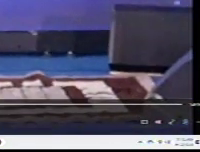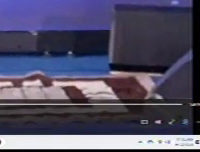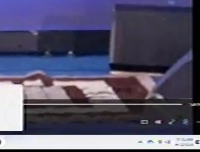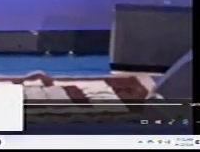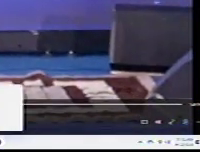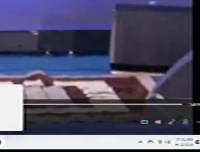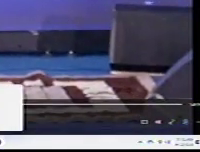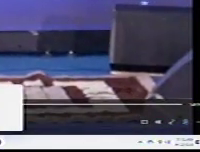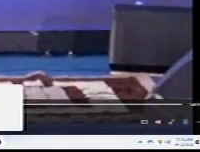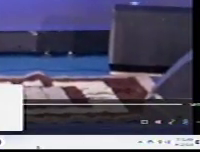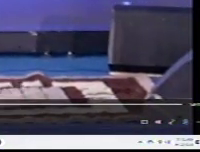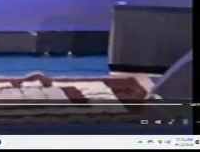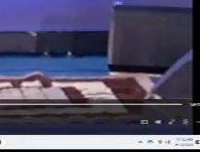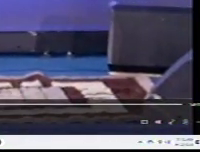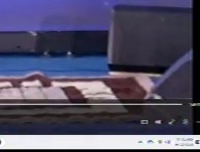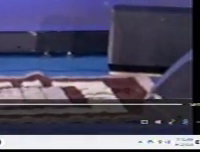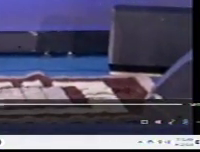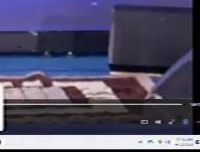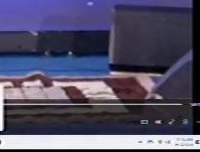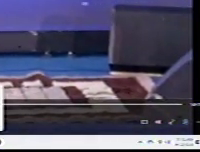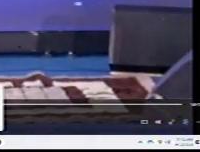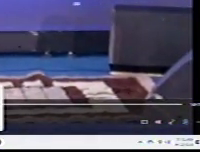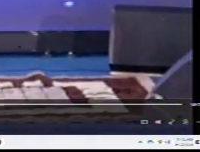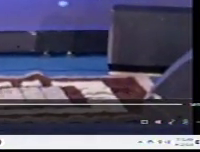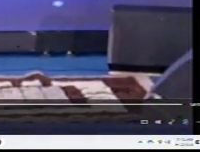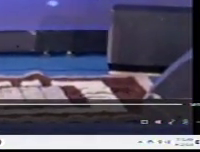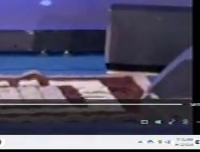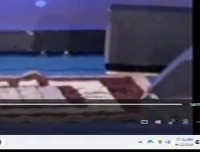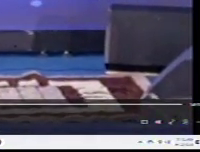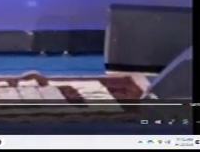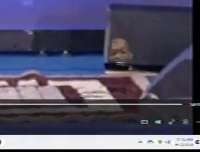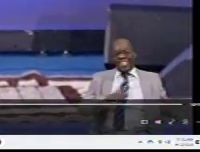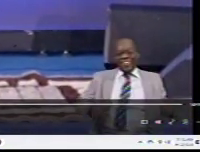you. Praise the Lord.